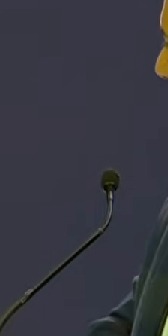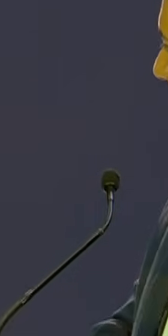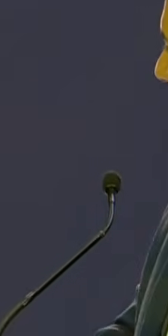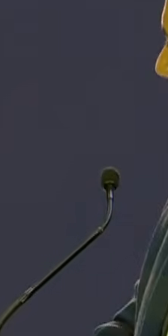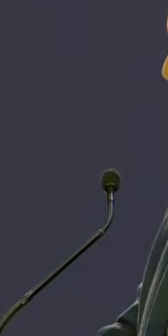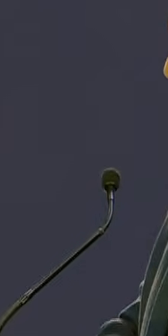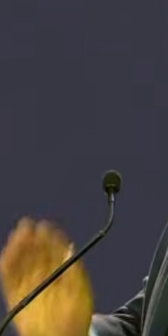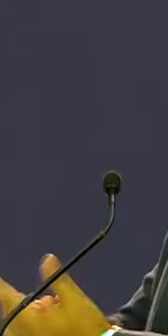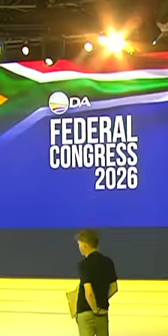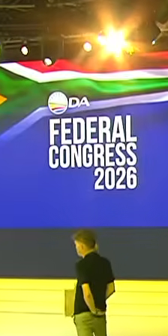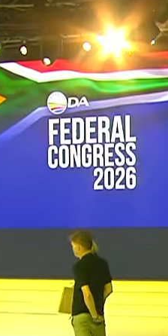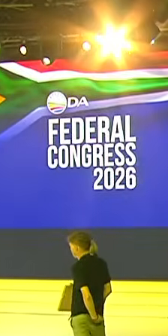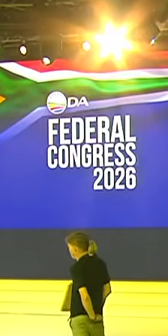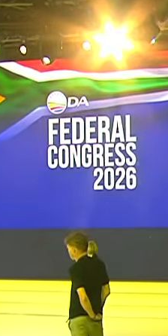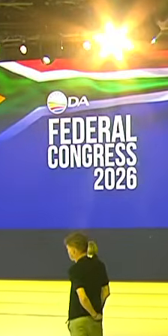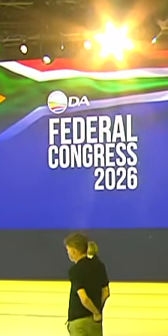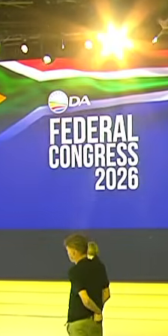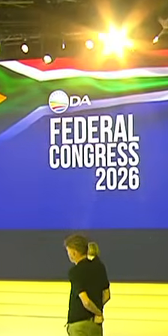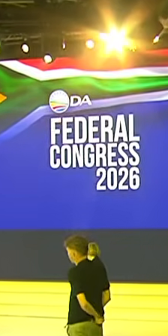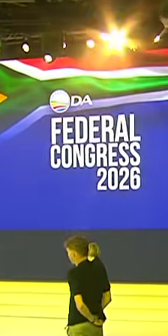Abroad delegation come forward?